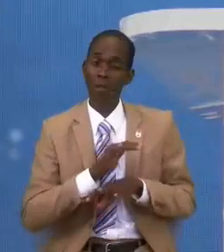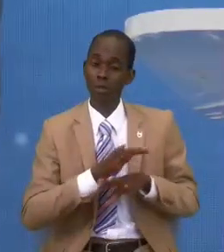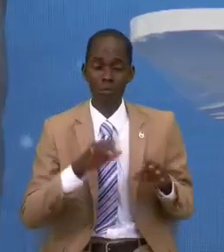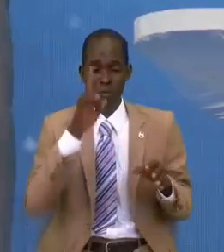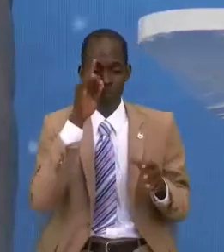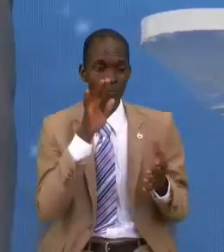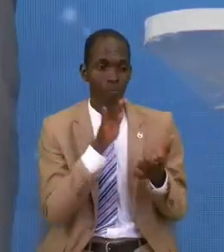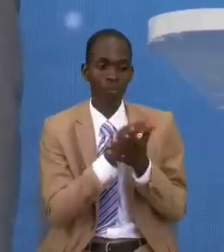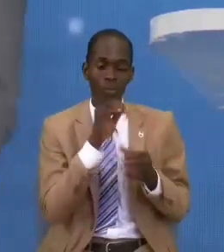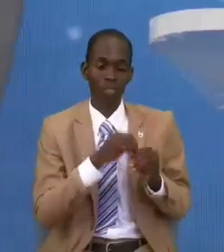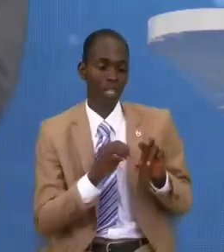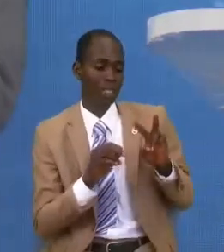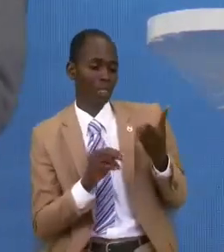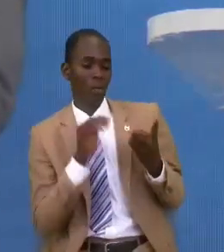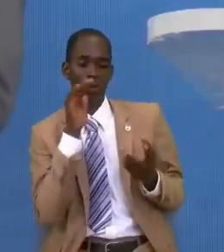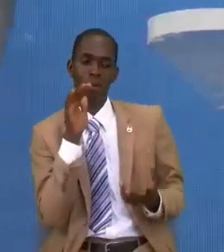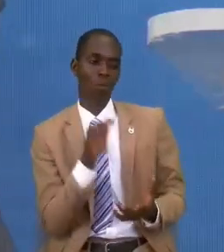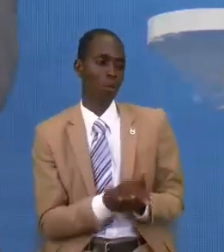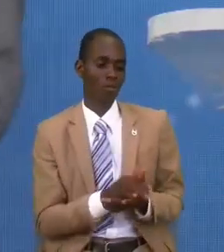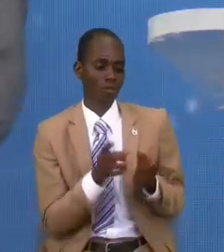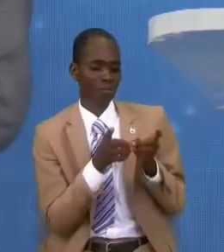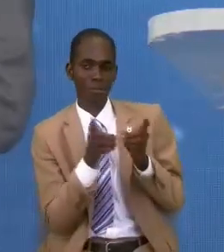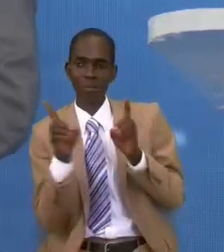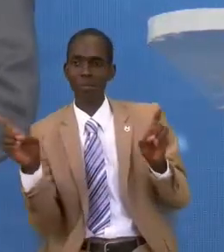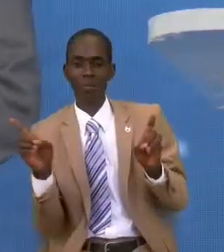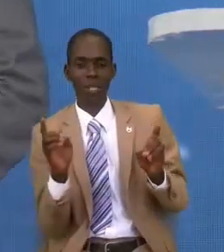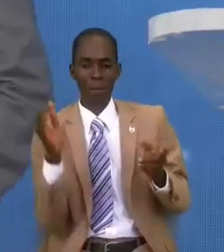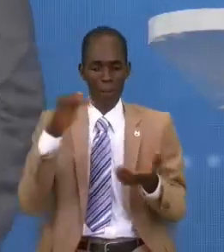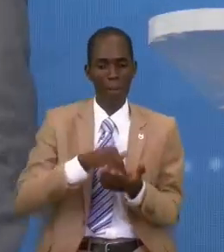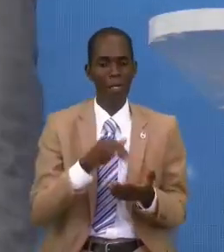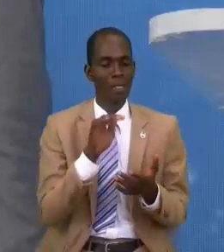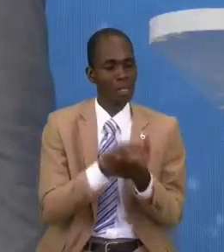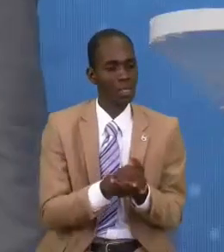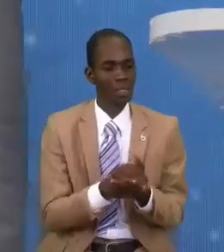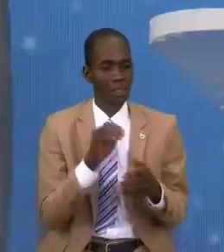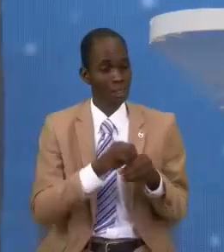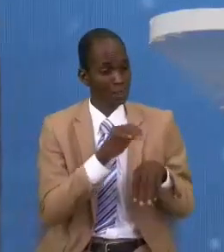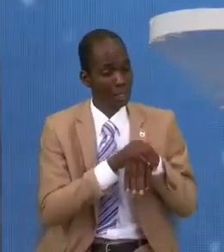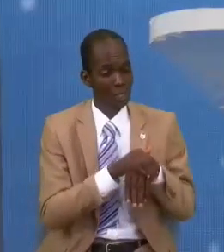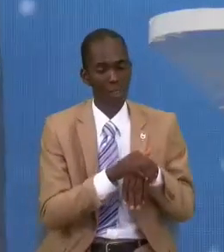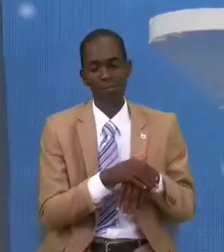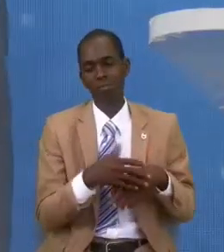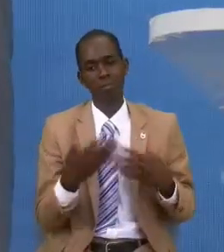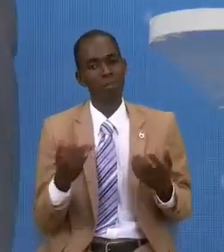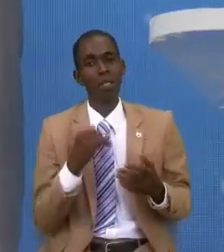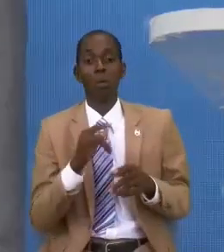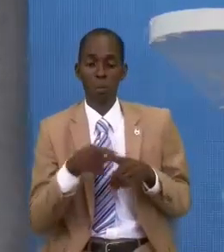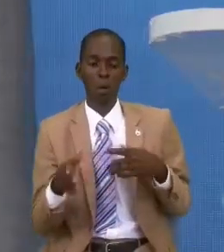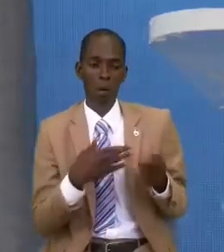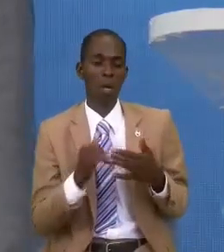divorce, remarriage in England. I said, but I'll pray for you that your wife will come back. He